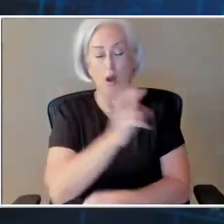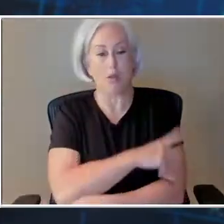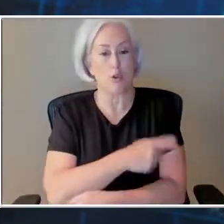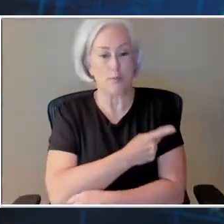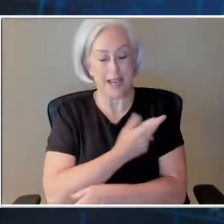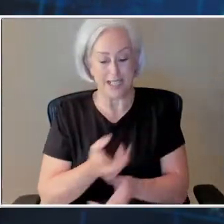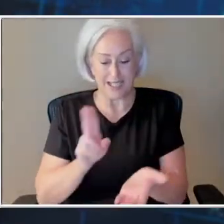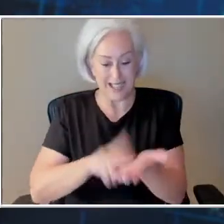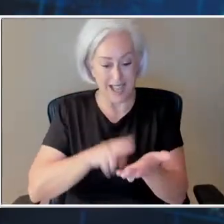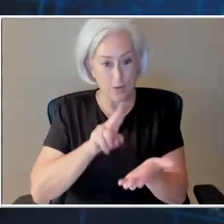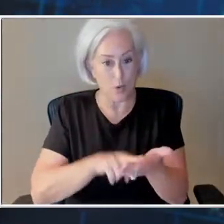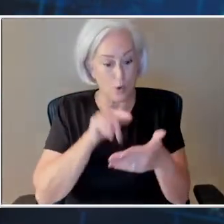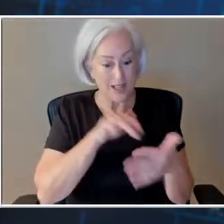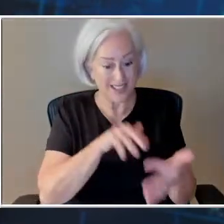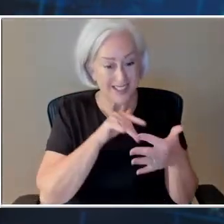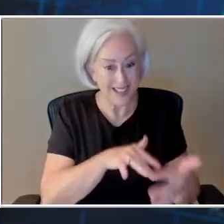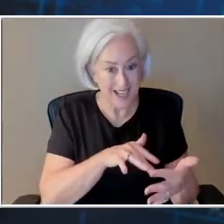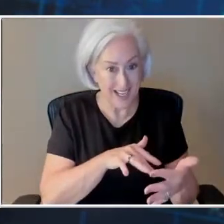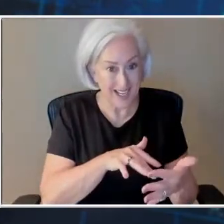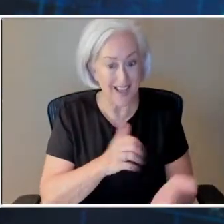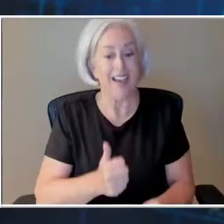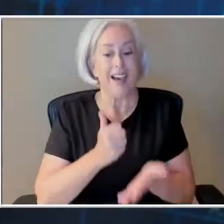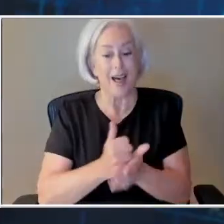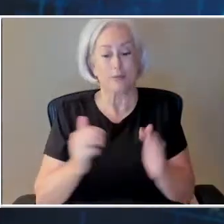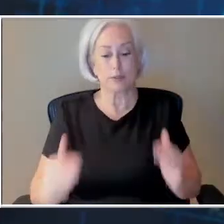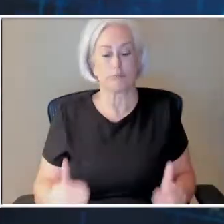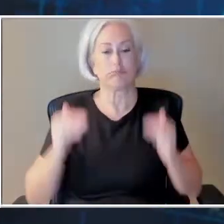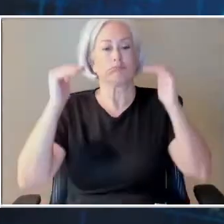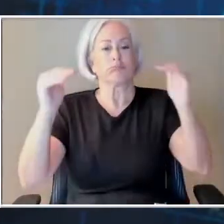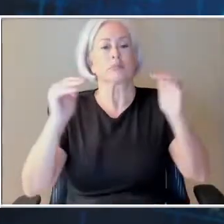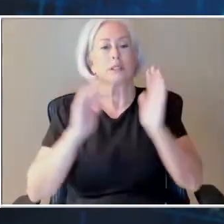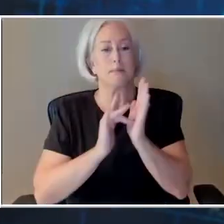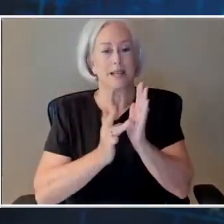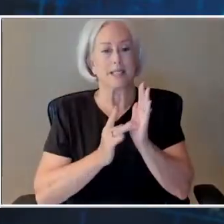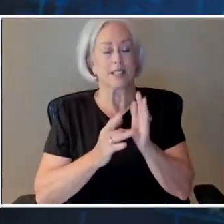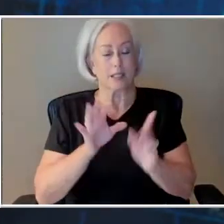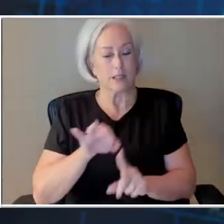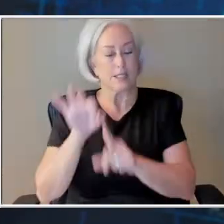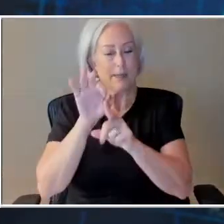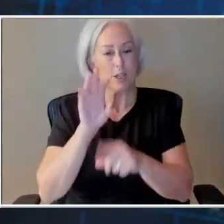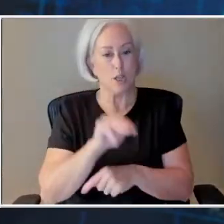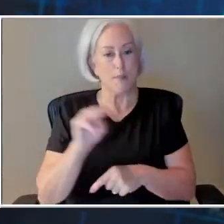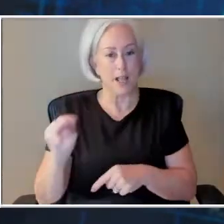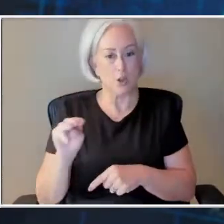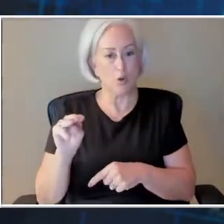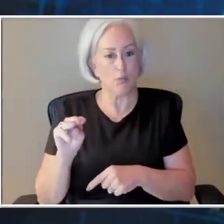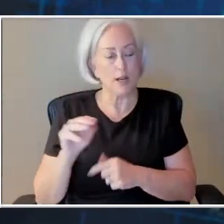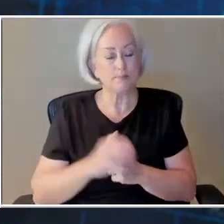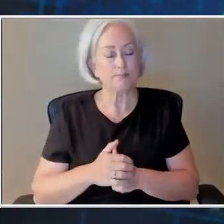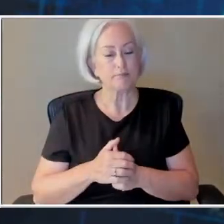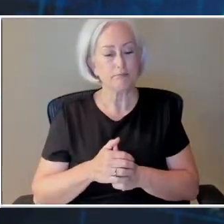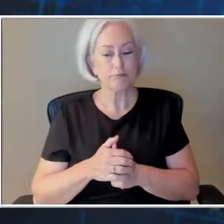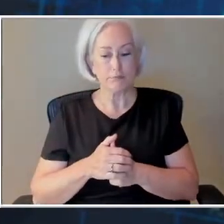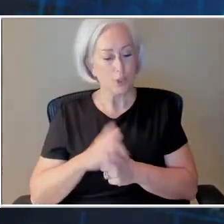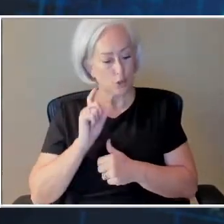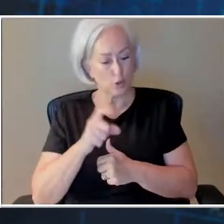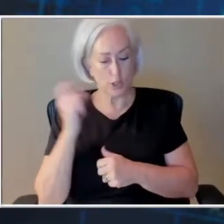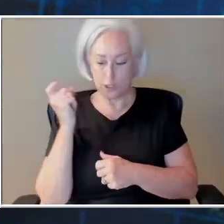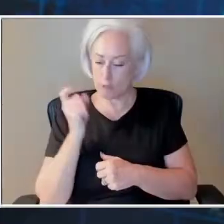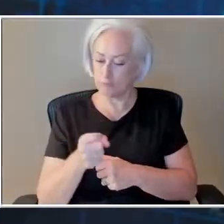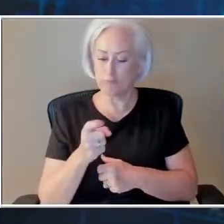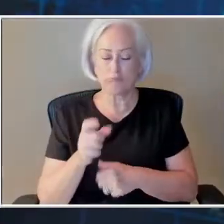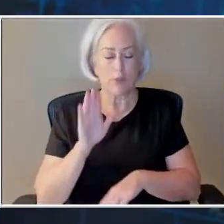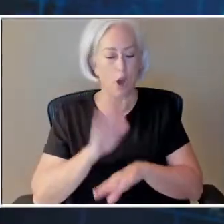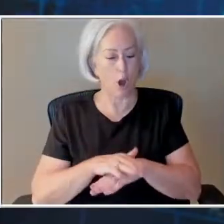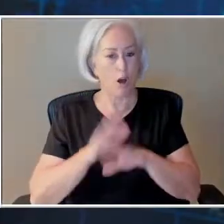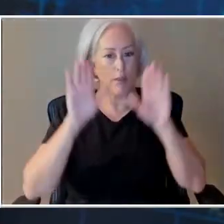actually advance medicine in myeloma, especially in myeloma and blood cancer. So, actually she deserved it, because thanks for